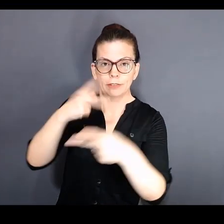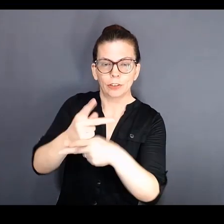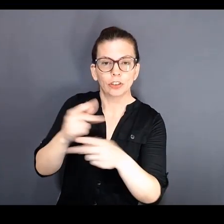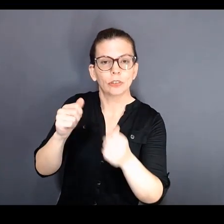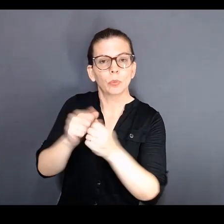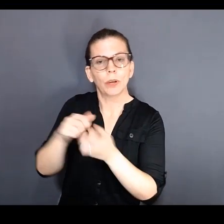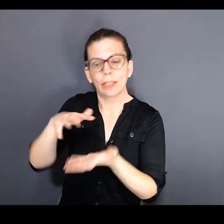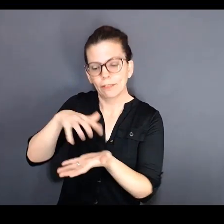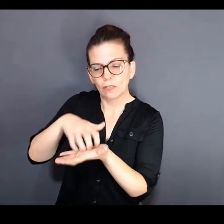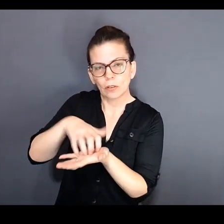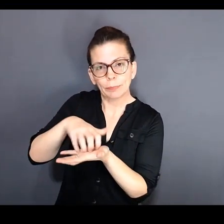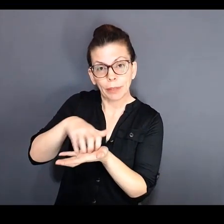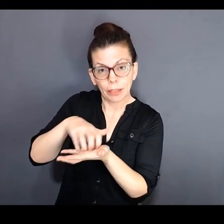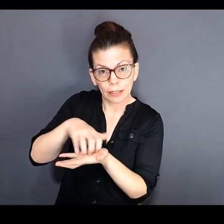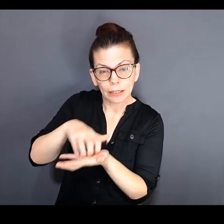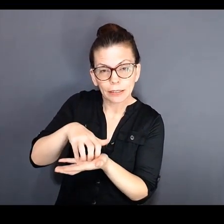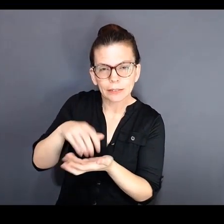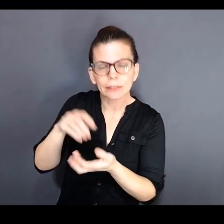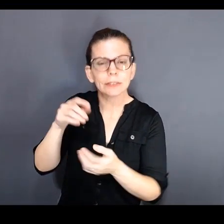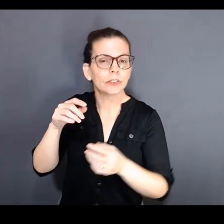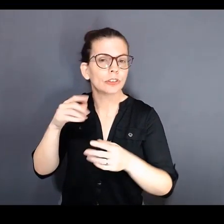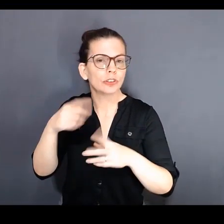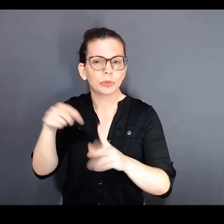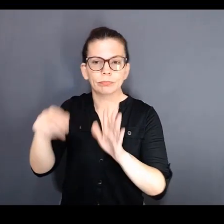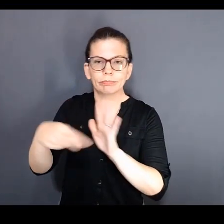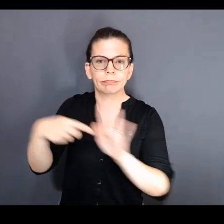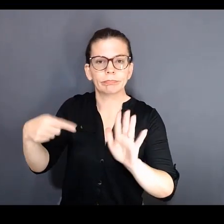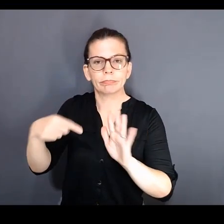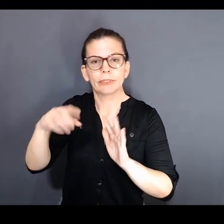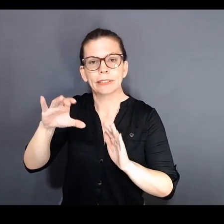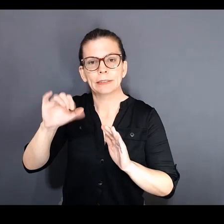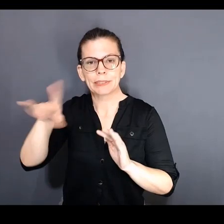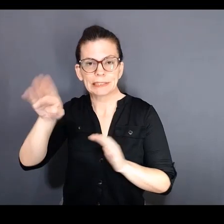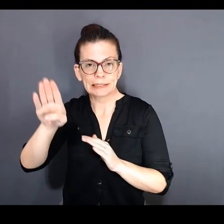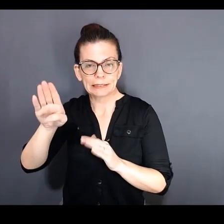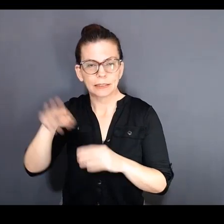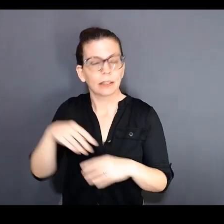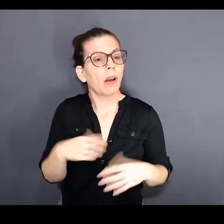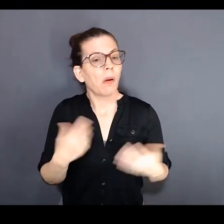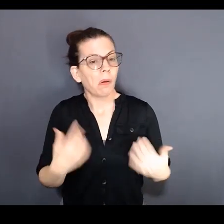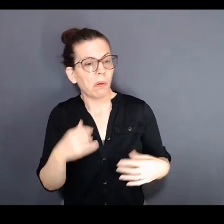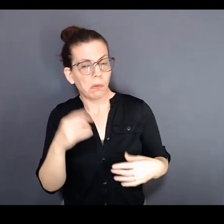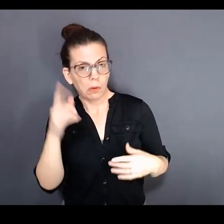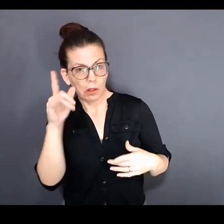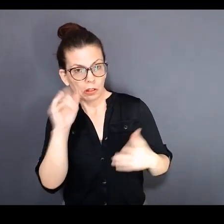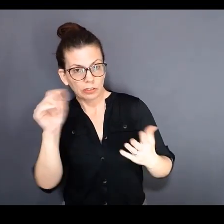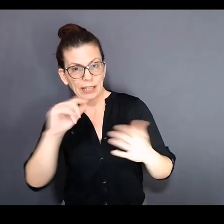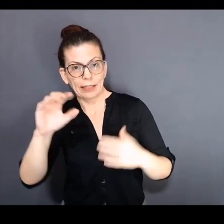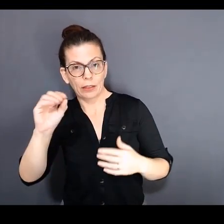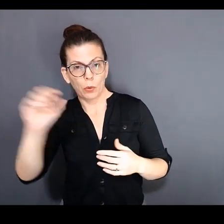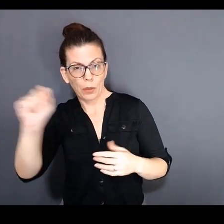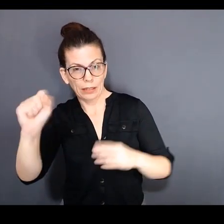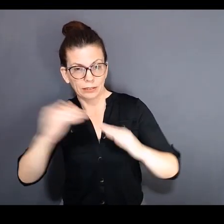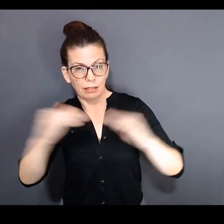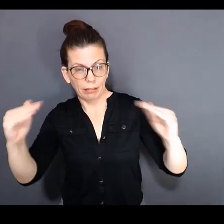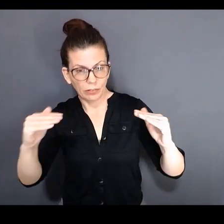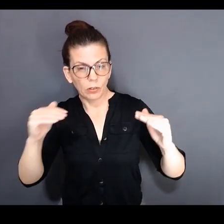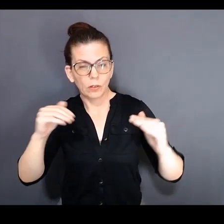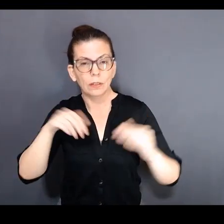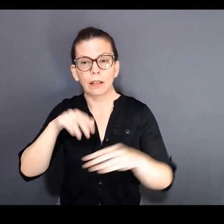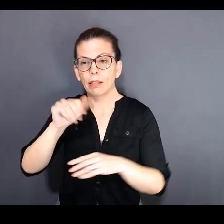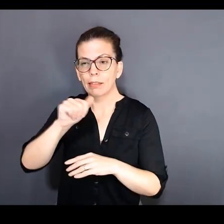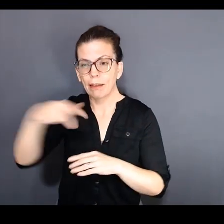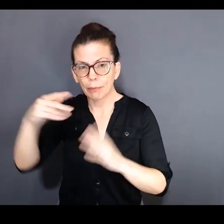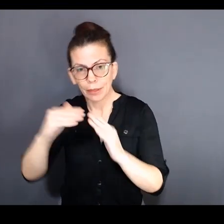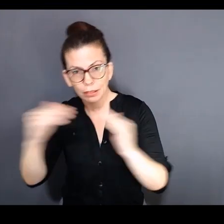versions up with vulnerabilities defined by CVEs. Oh, so it basically looks at the operating system level